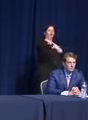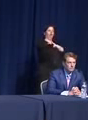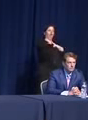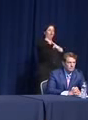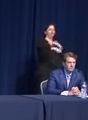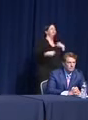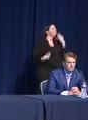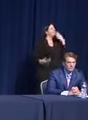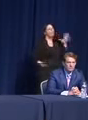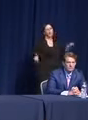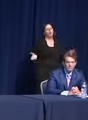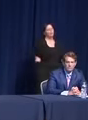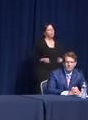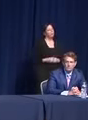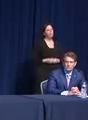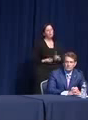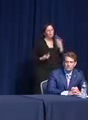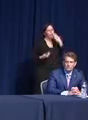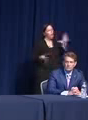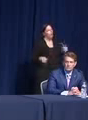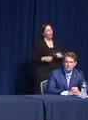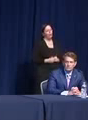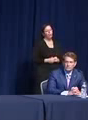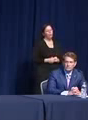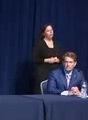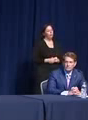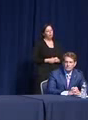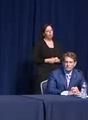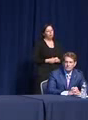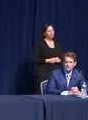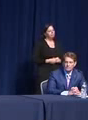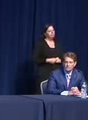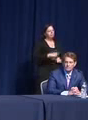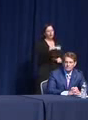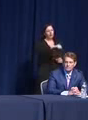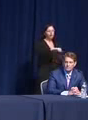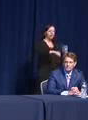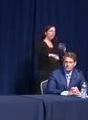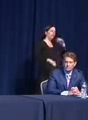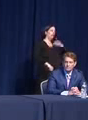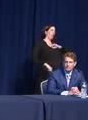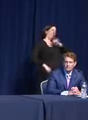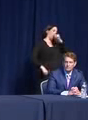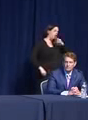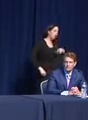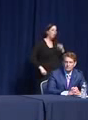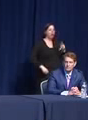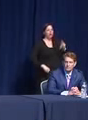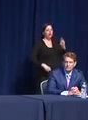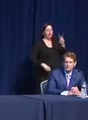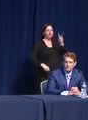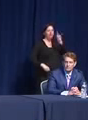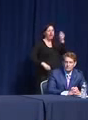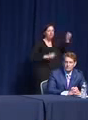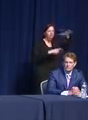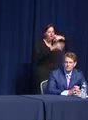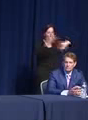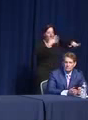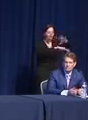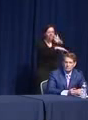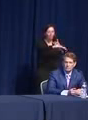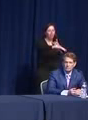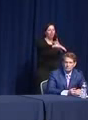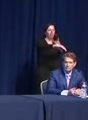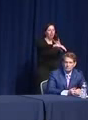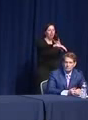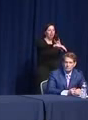transmitting the virus to other to individuals and for getting ill. But that said, washing your hands,